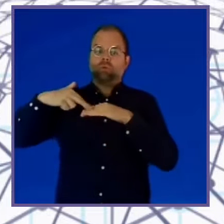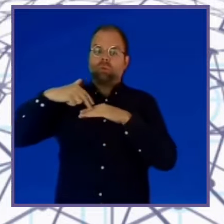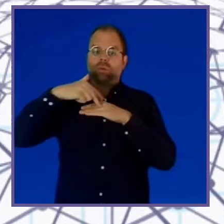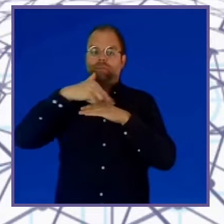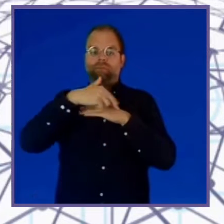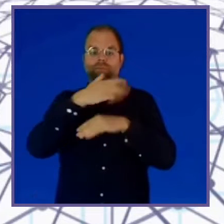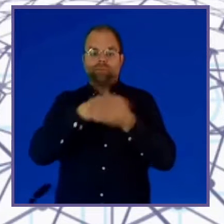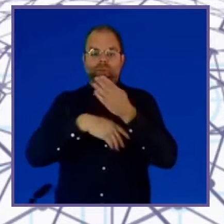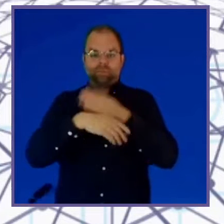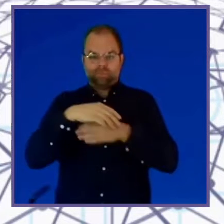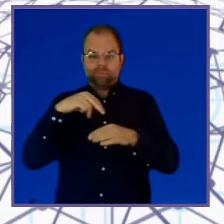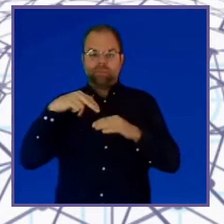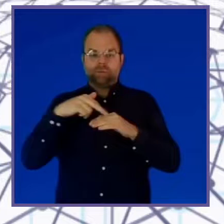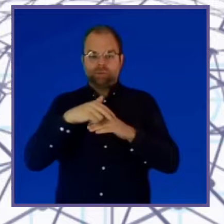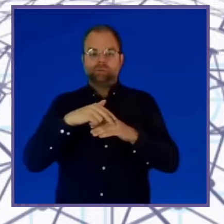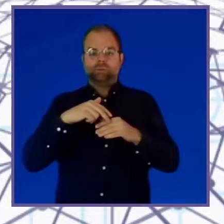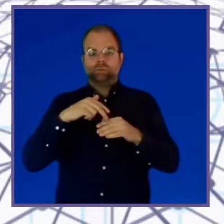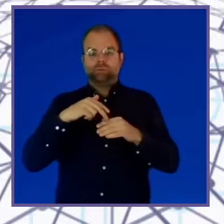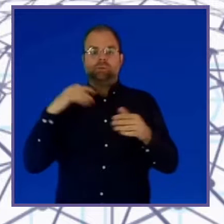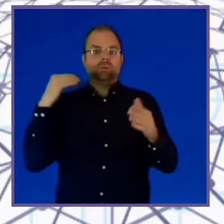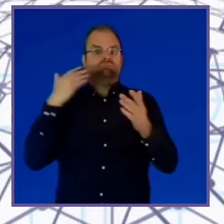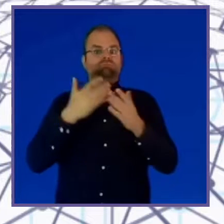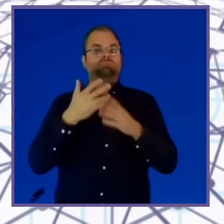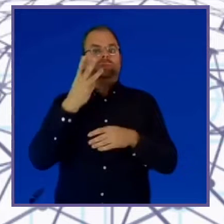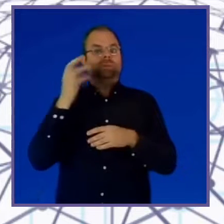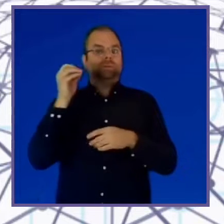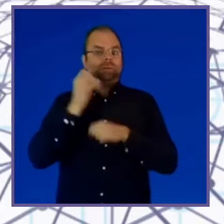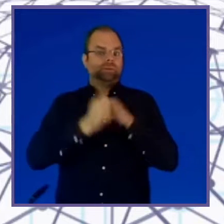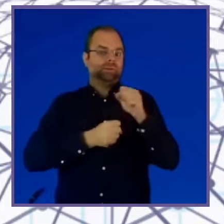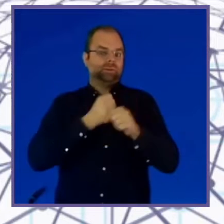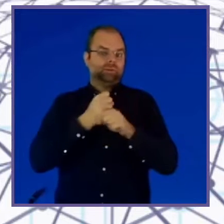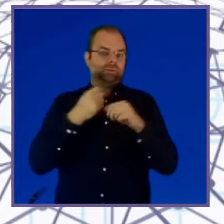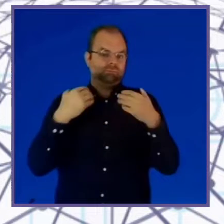I'm not the only old person in the room.